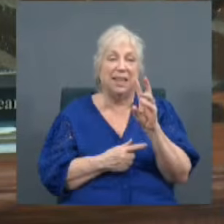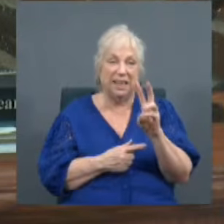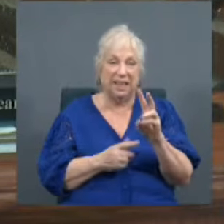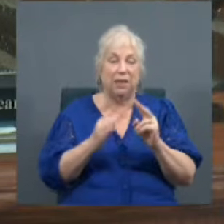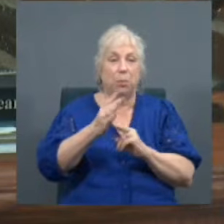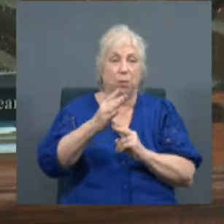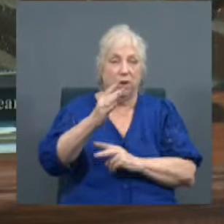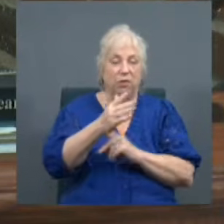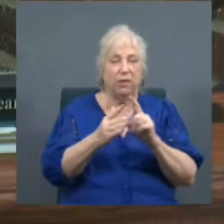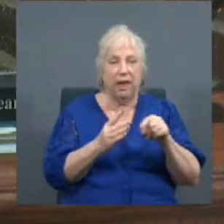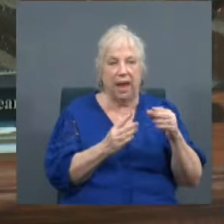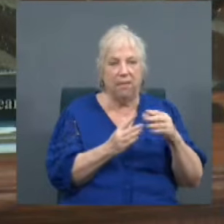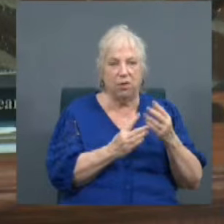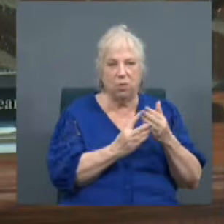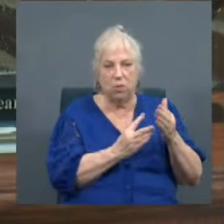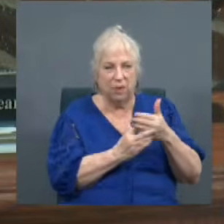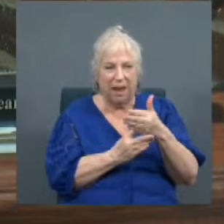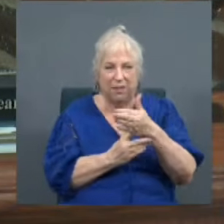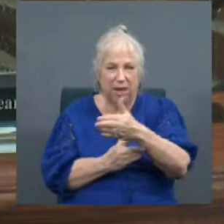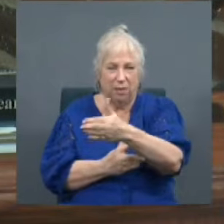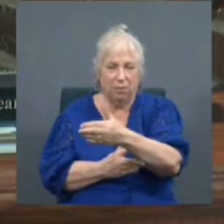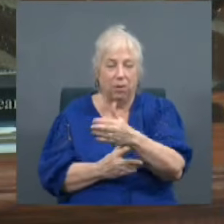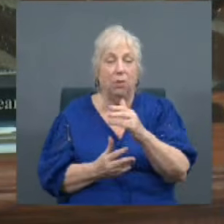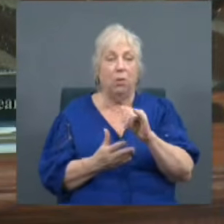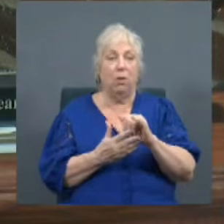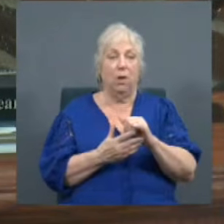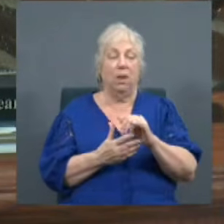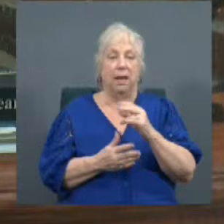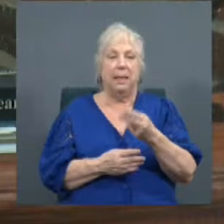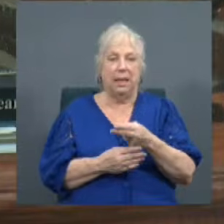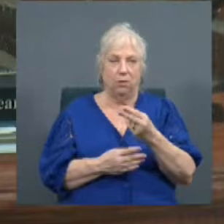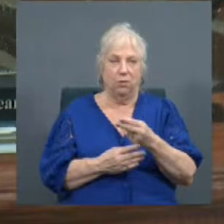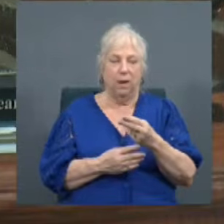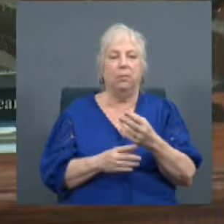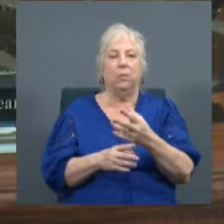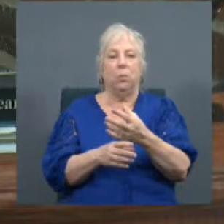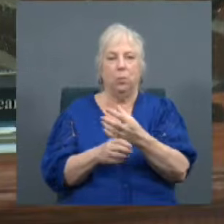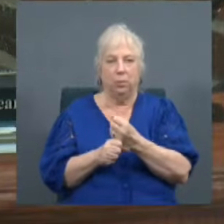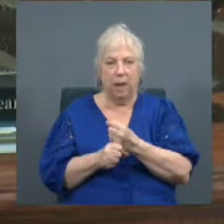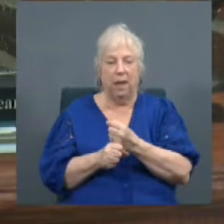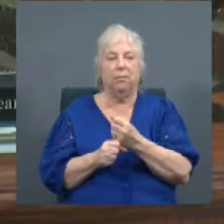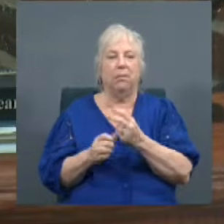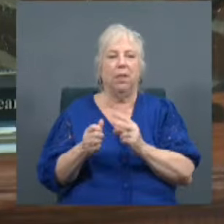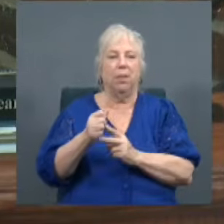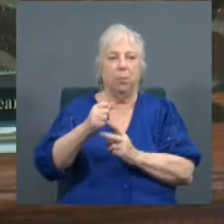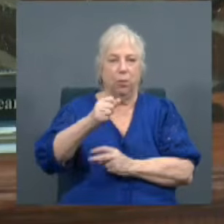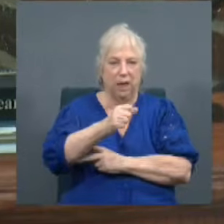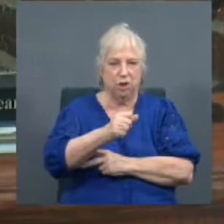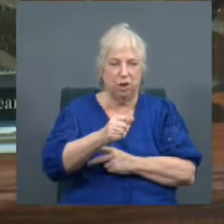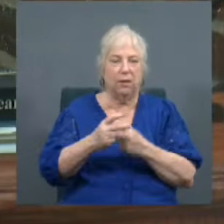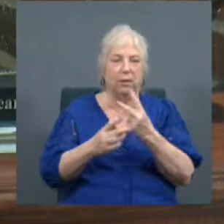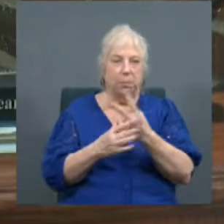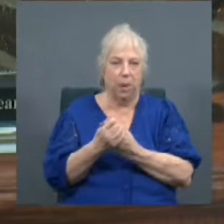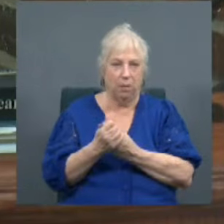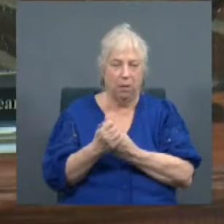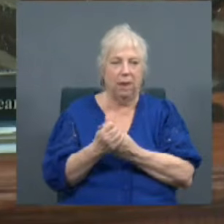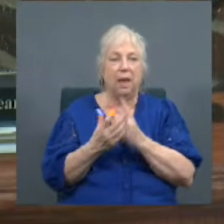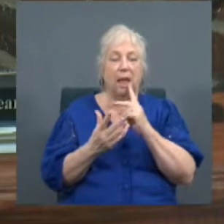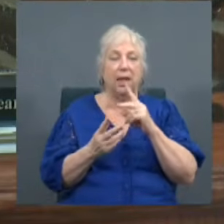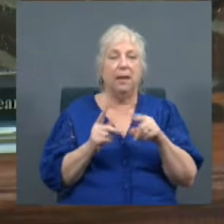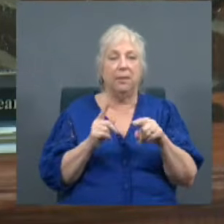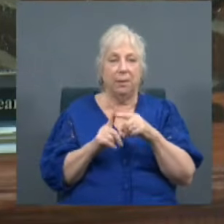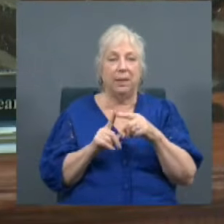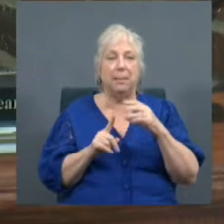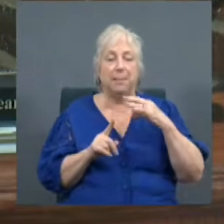here. So that's the history of what we did. We got the bridges. It is, I think, a net benefit